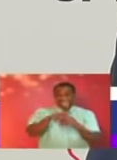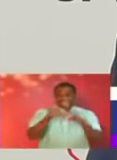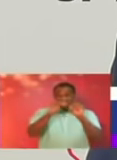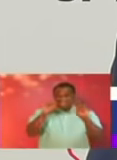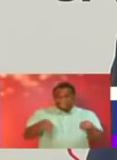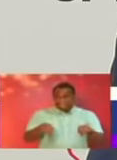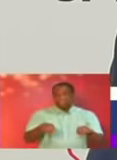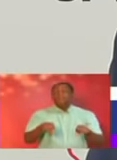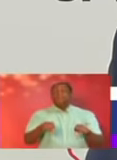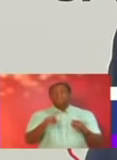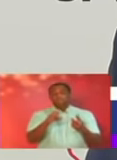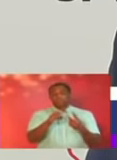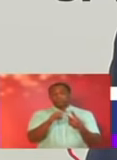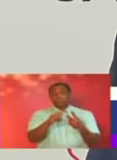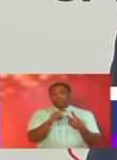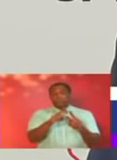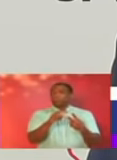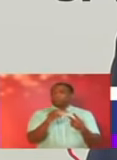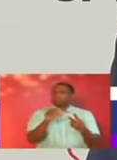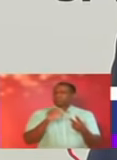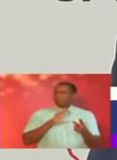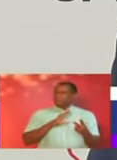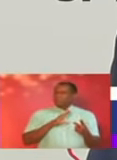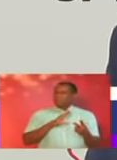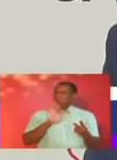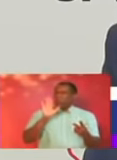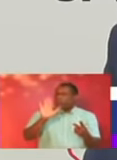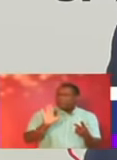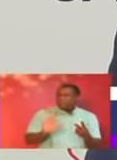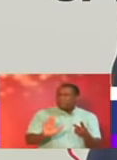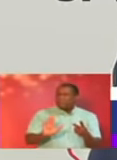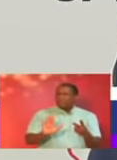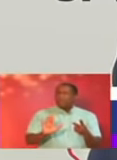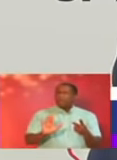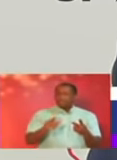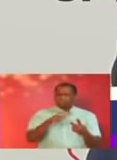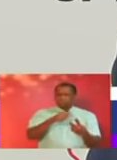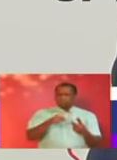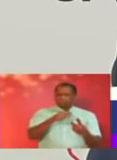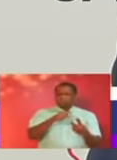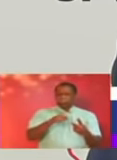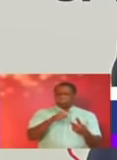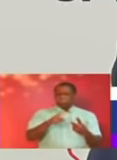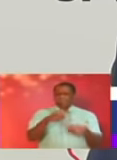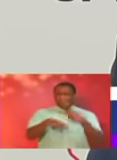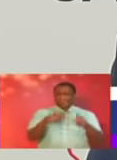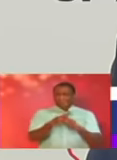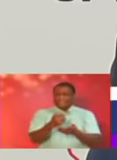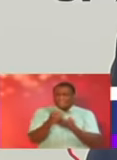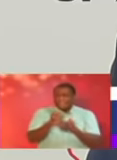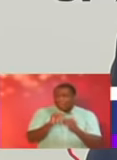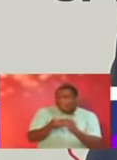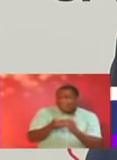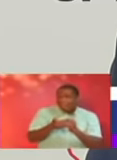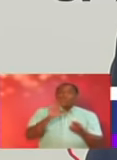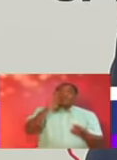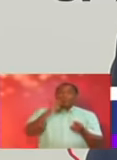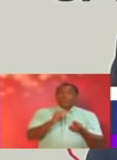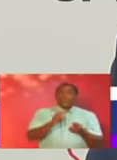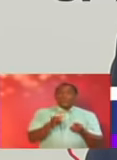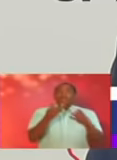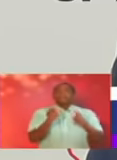have been proven internationally to do several things. 1, reduce mortality. 2, reduce severe illness. And